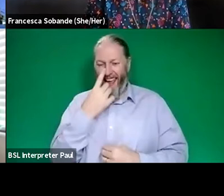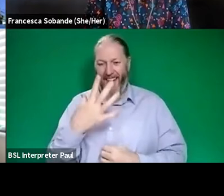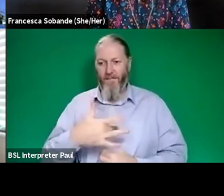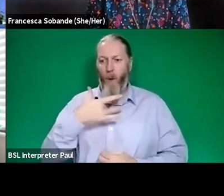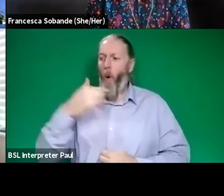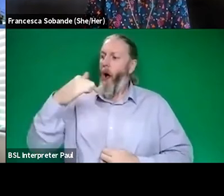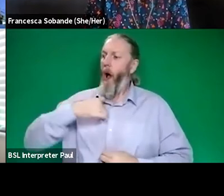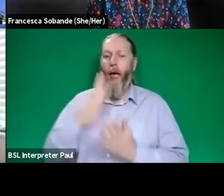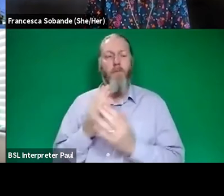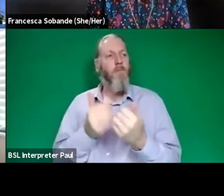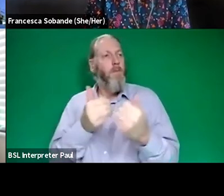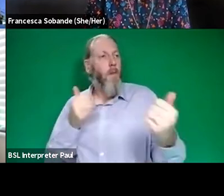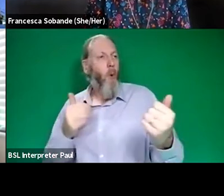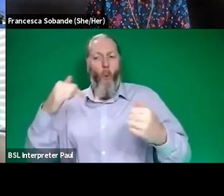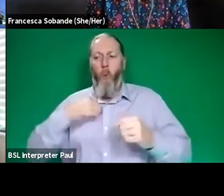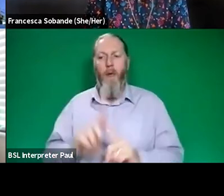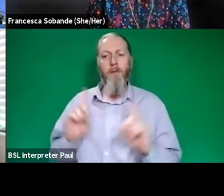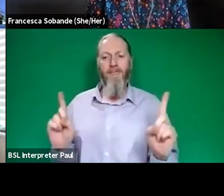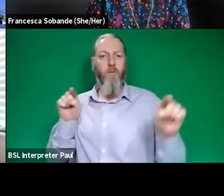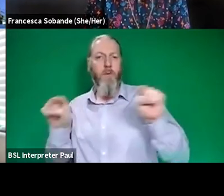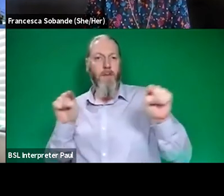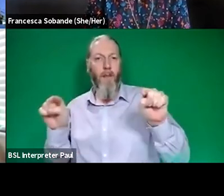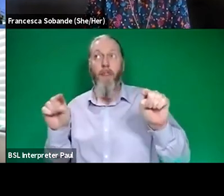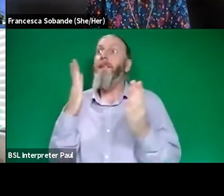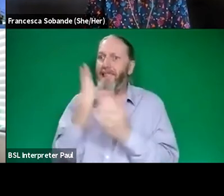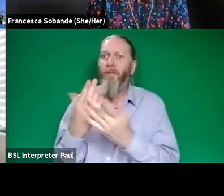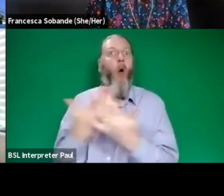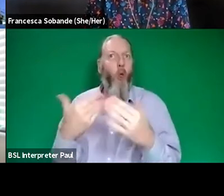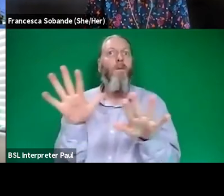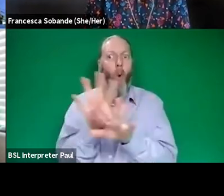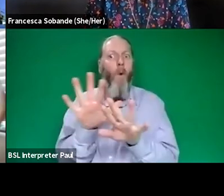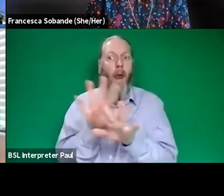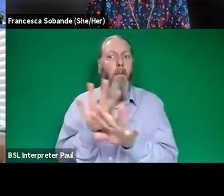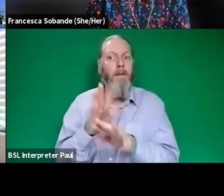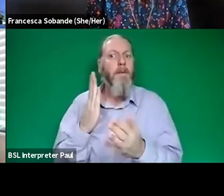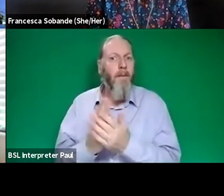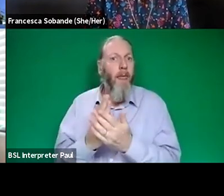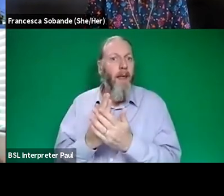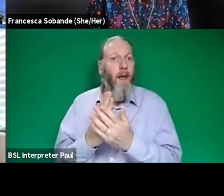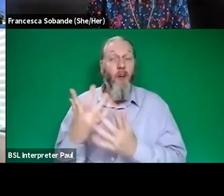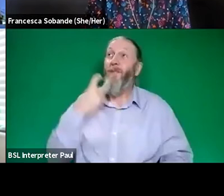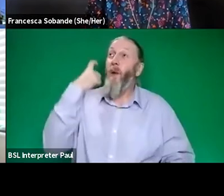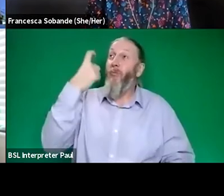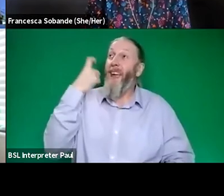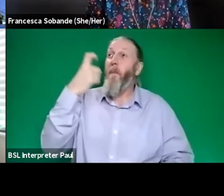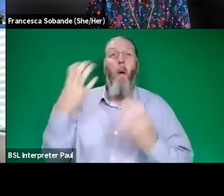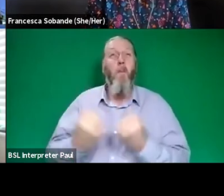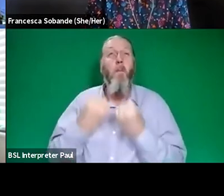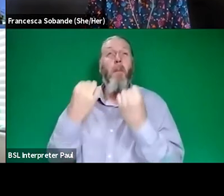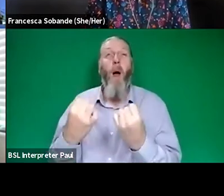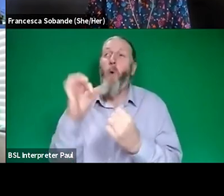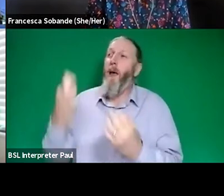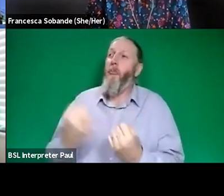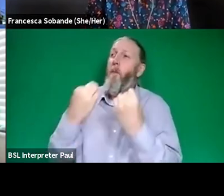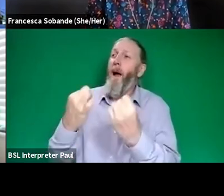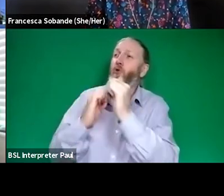Whilst that being important, they're also inherently interconnected. Because when we think about the larger structures of power, we understand that power is mobilized